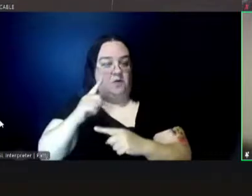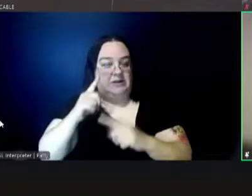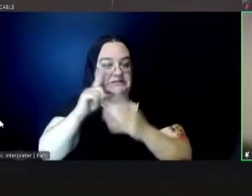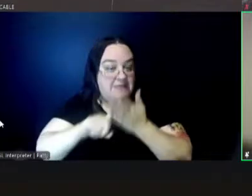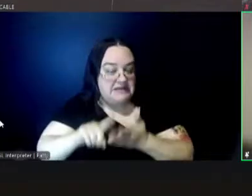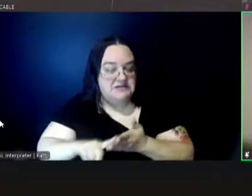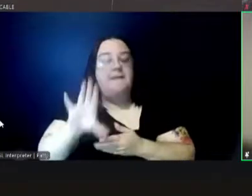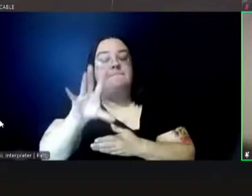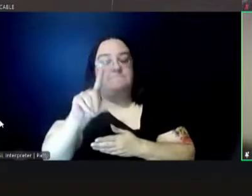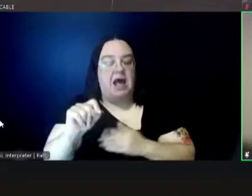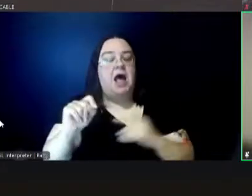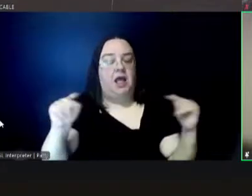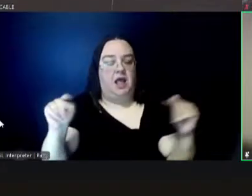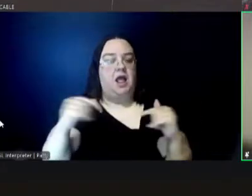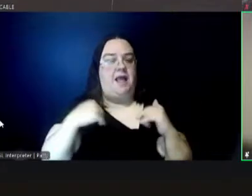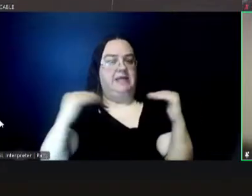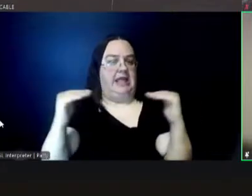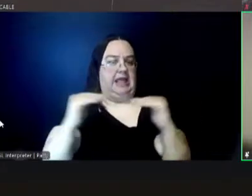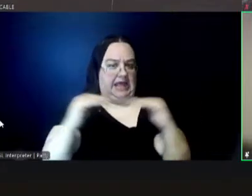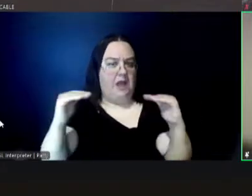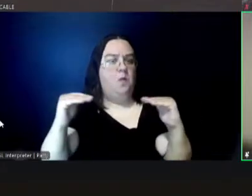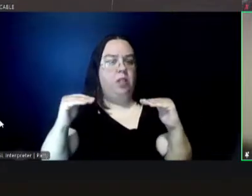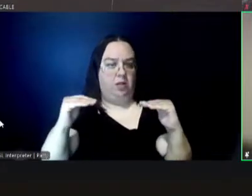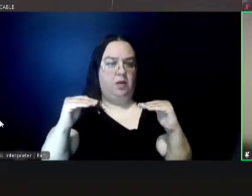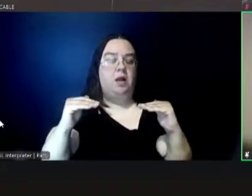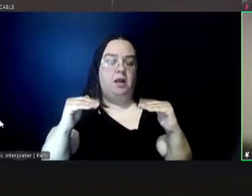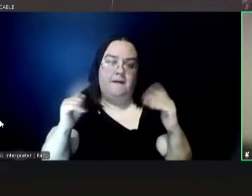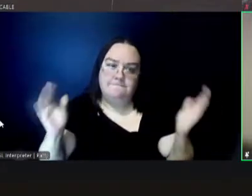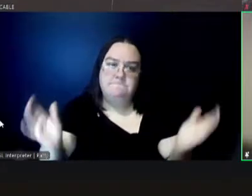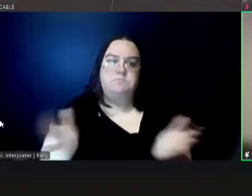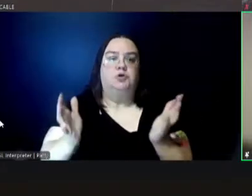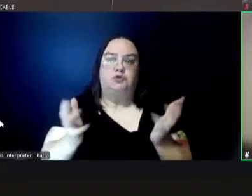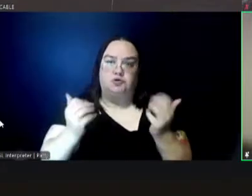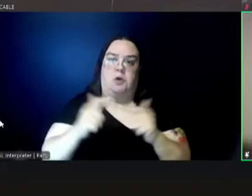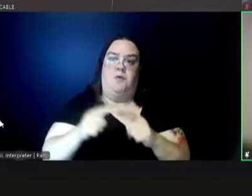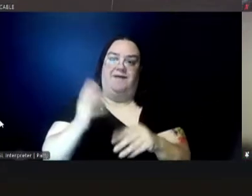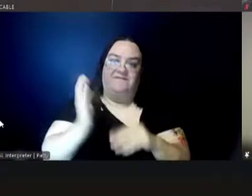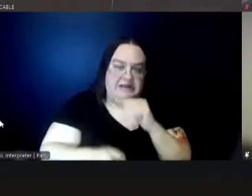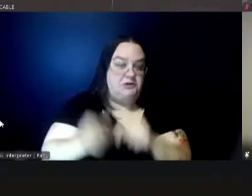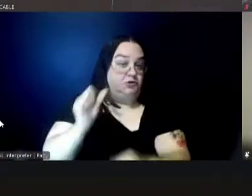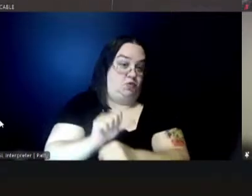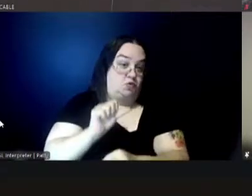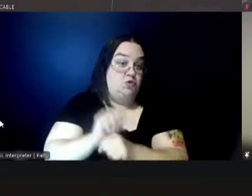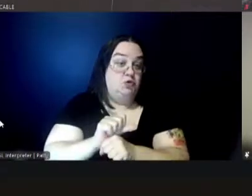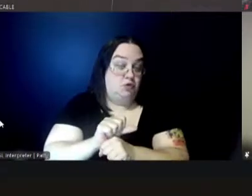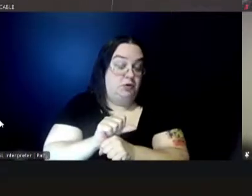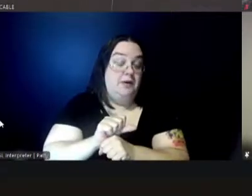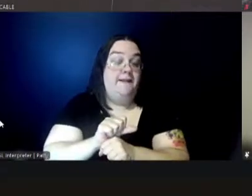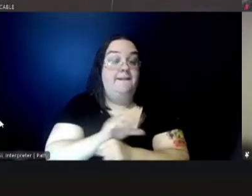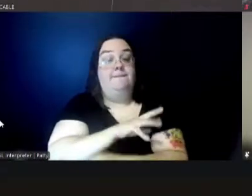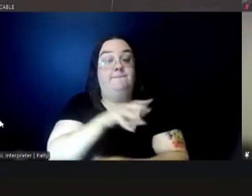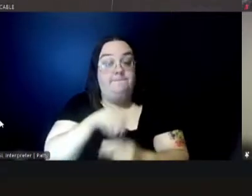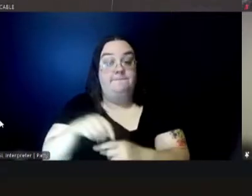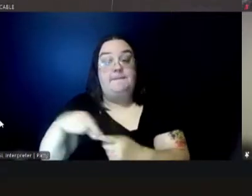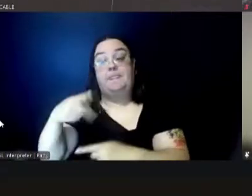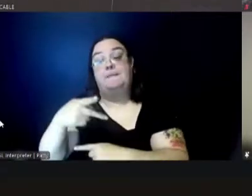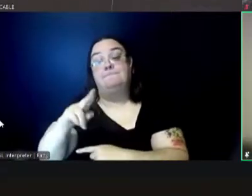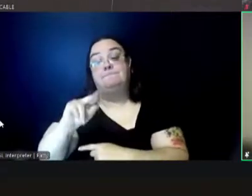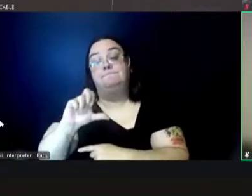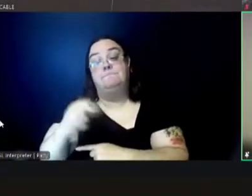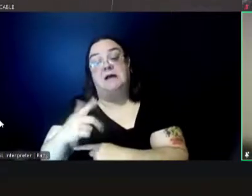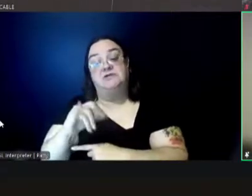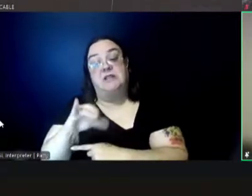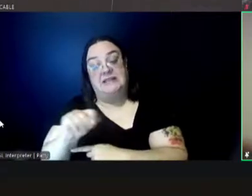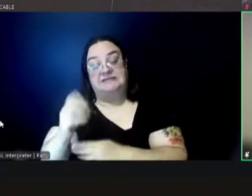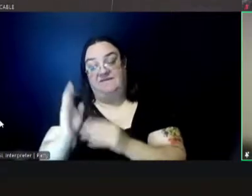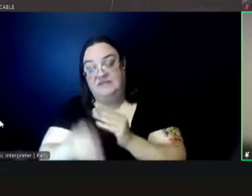equally large push to finish the work as well, to include punch list completion, items that still